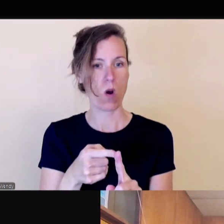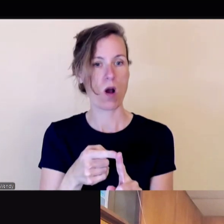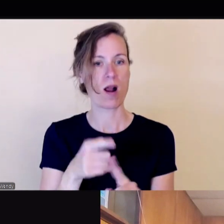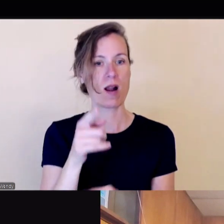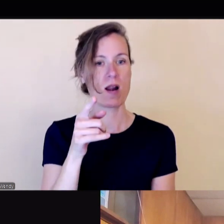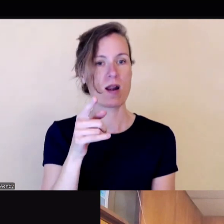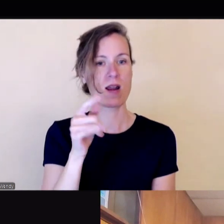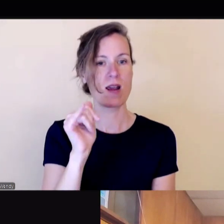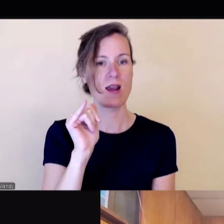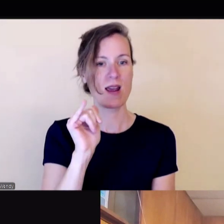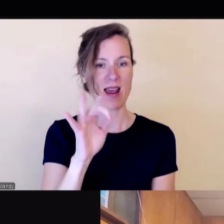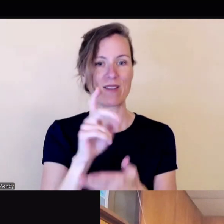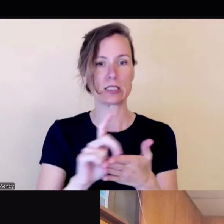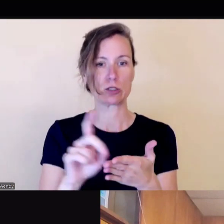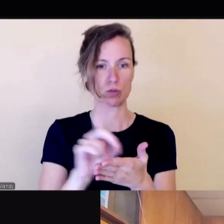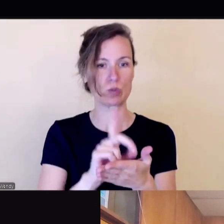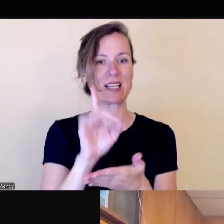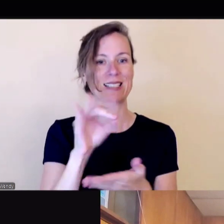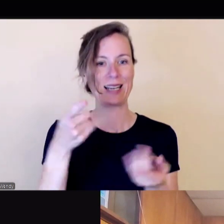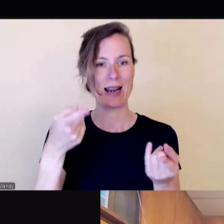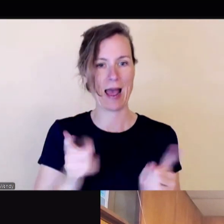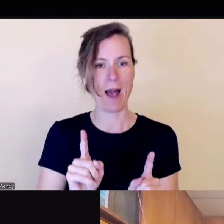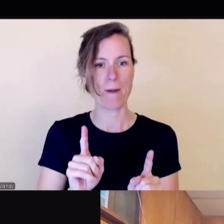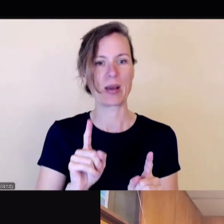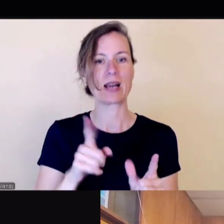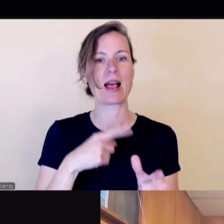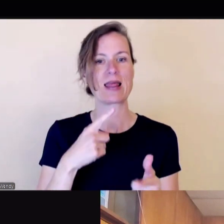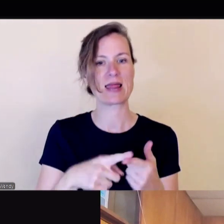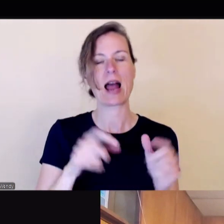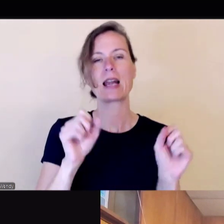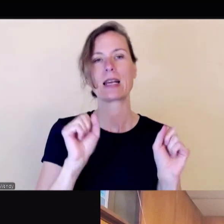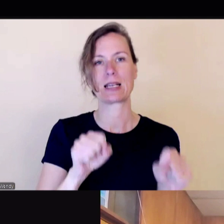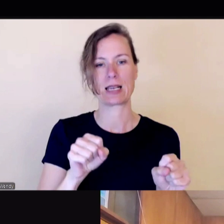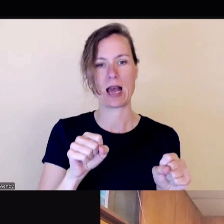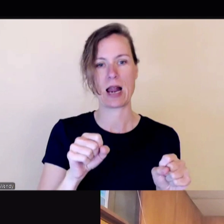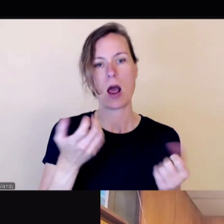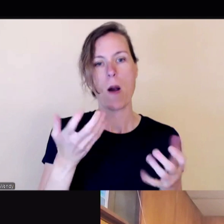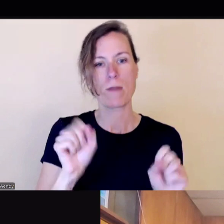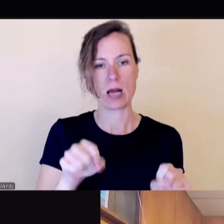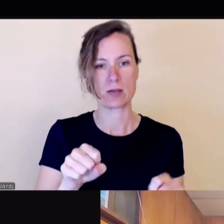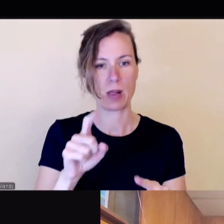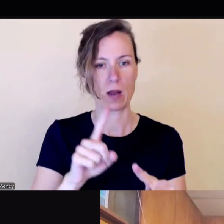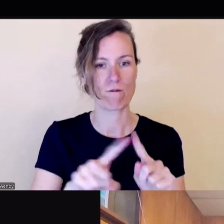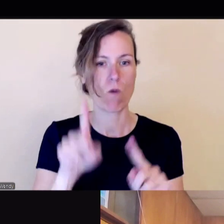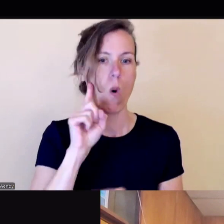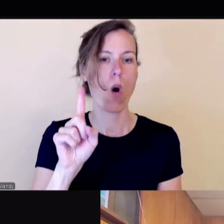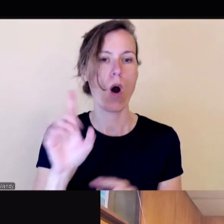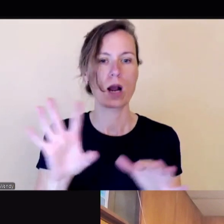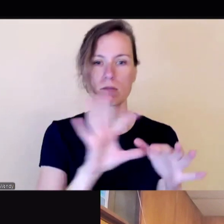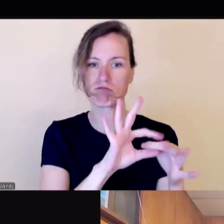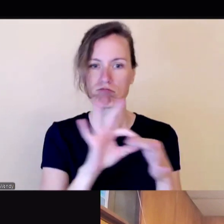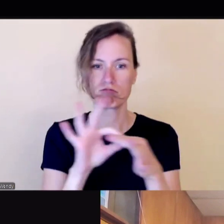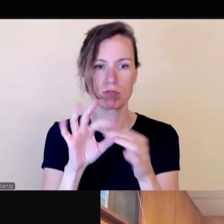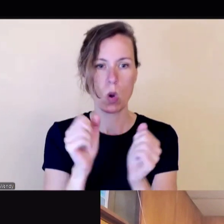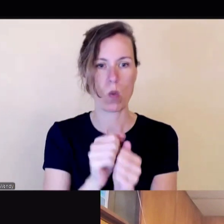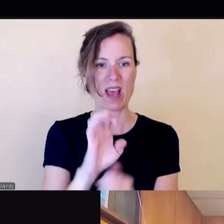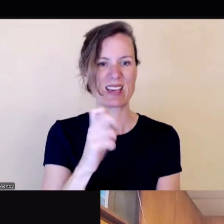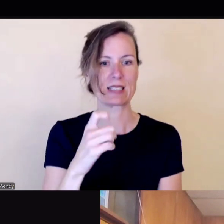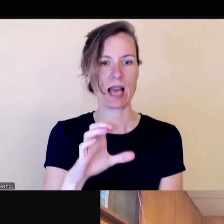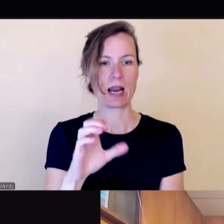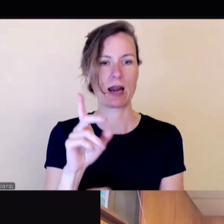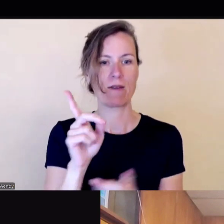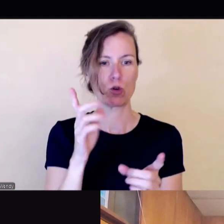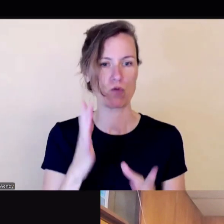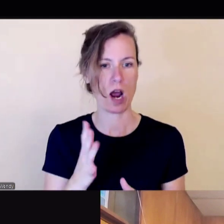conciliation with the executive director, where both parties are given an opportunity to settle in that confidential period, hopefully come to resolution outside of the